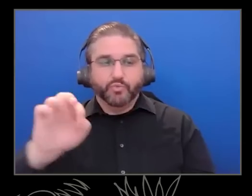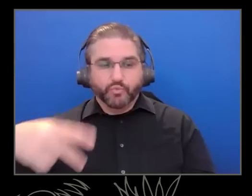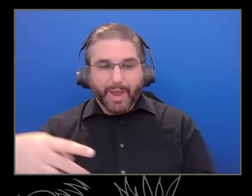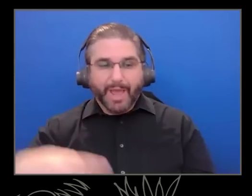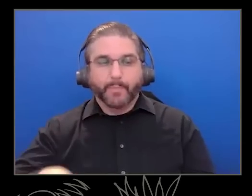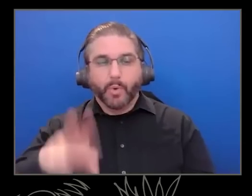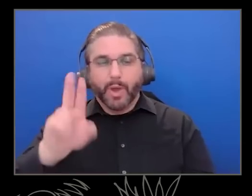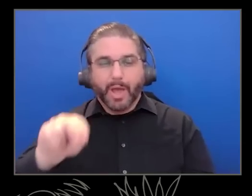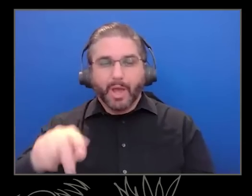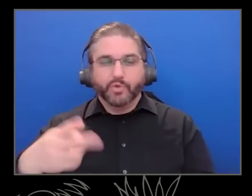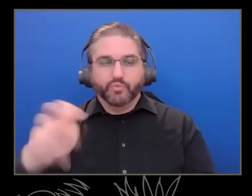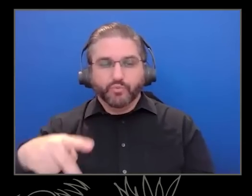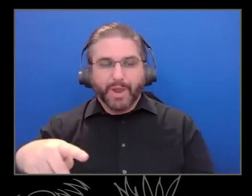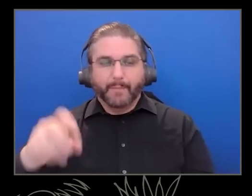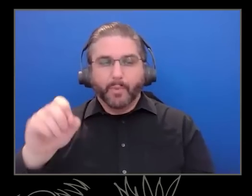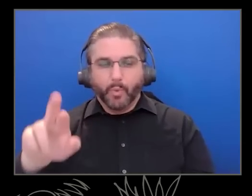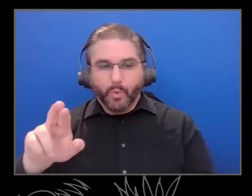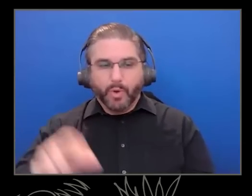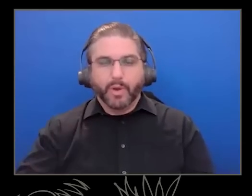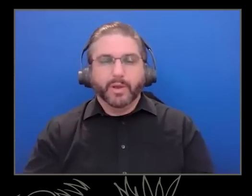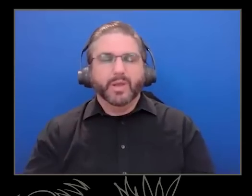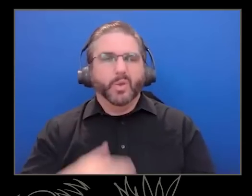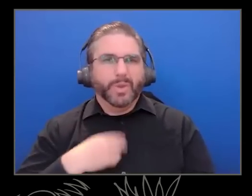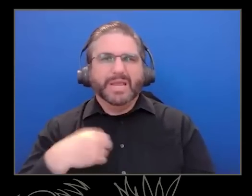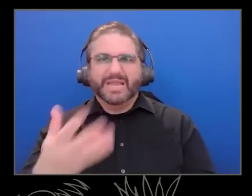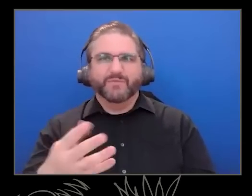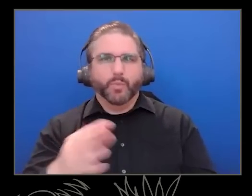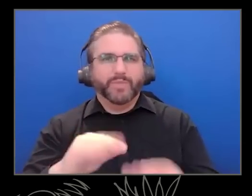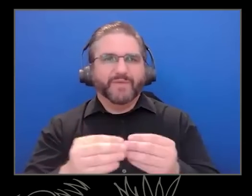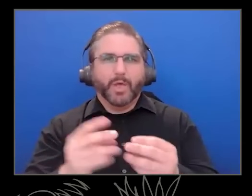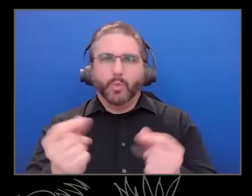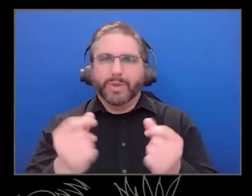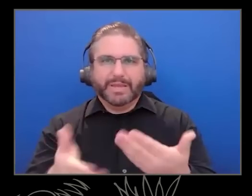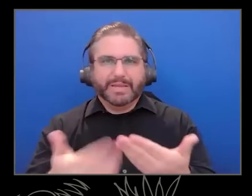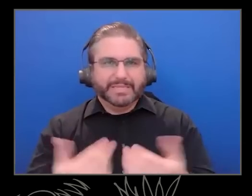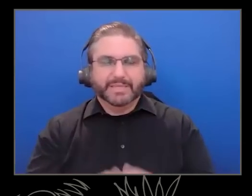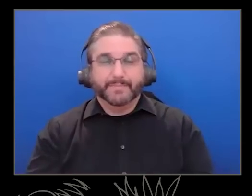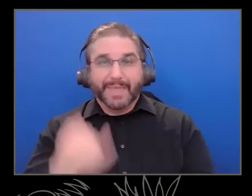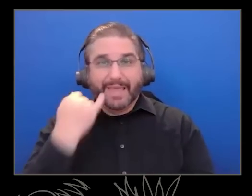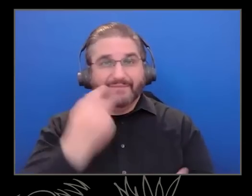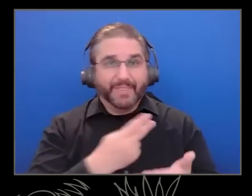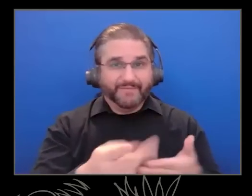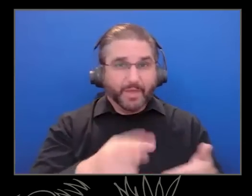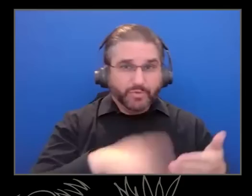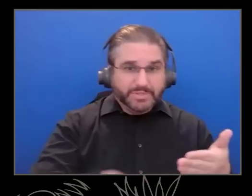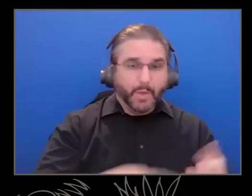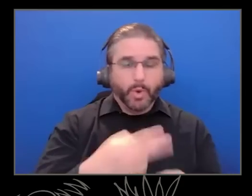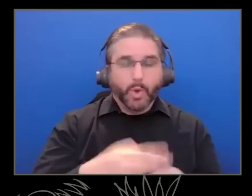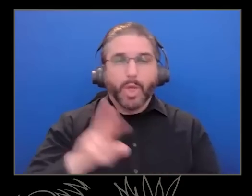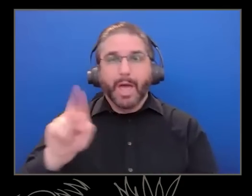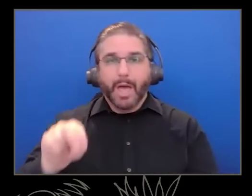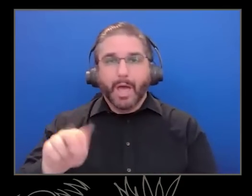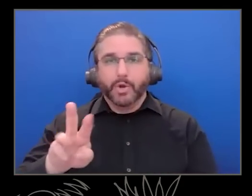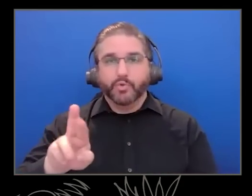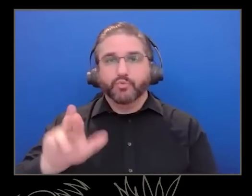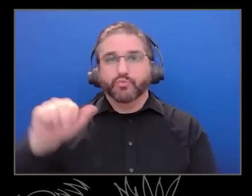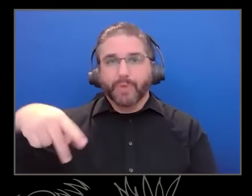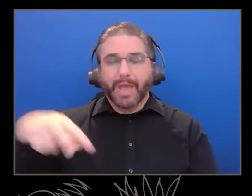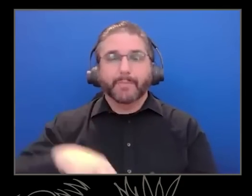These are ways to kind of get the value out quick and easy. So let's say we just have this failed result and we call unwrap. This will cause the result to